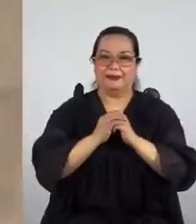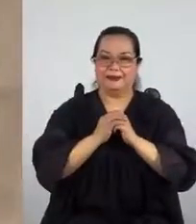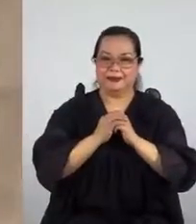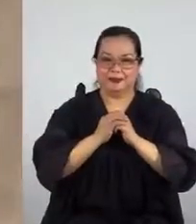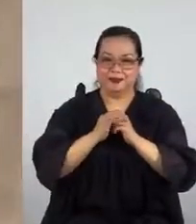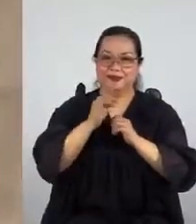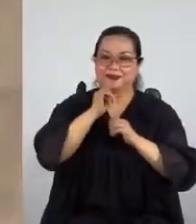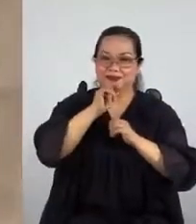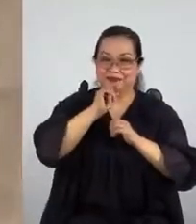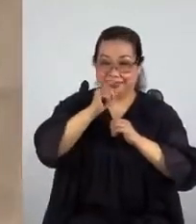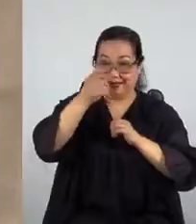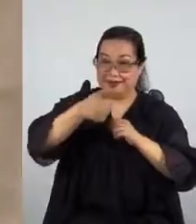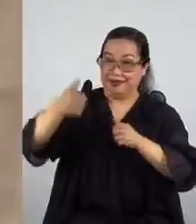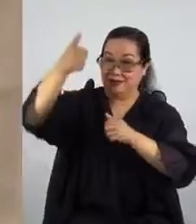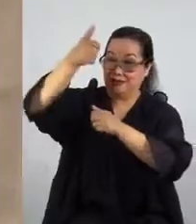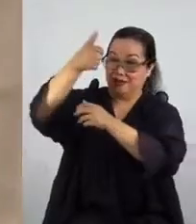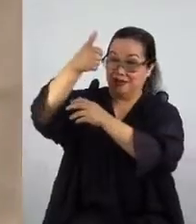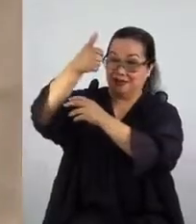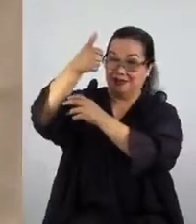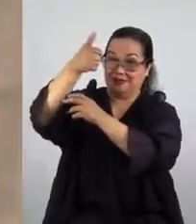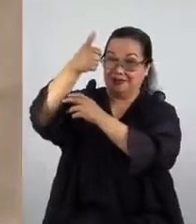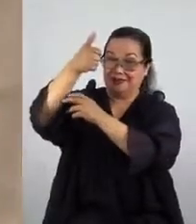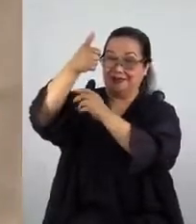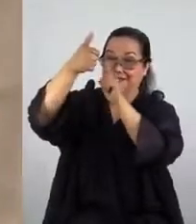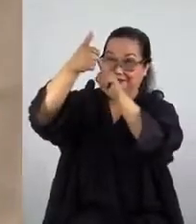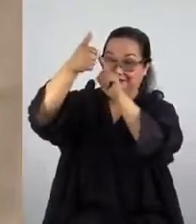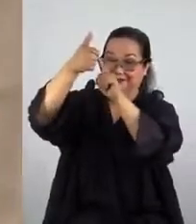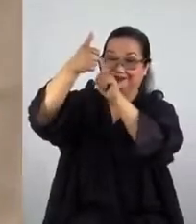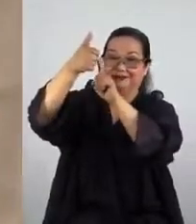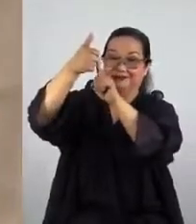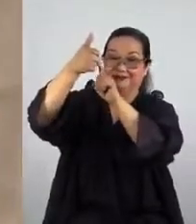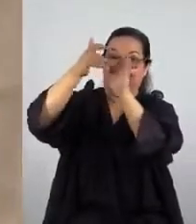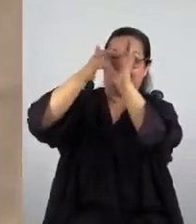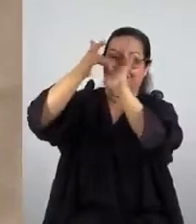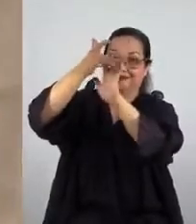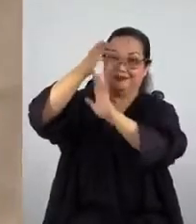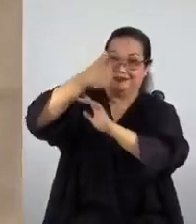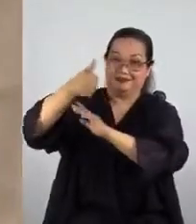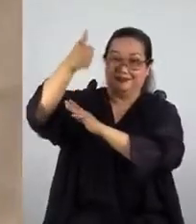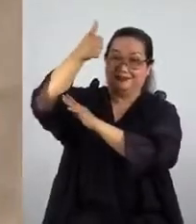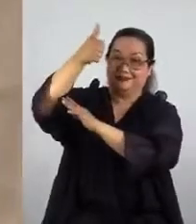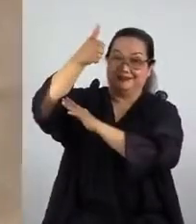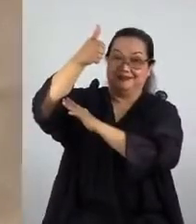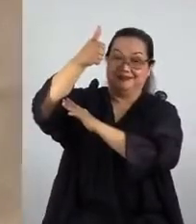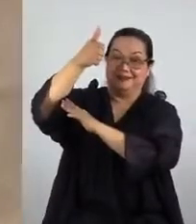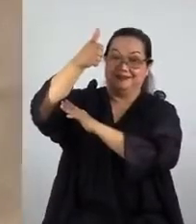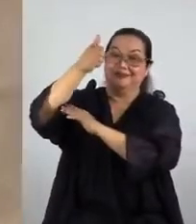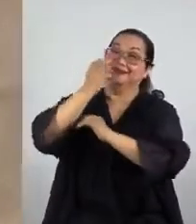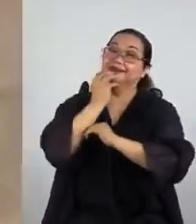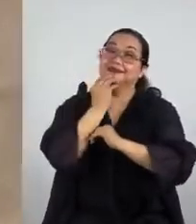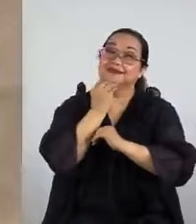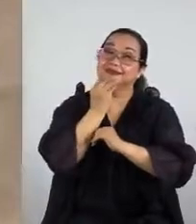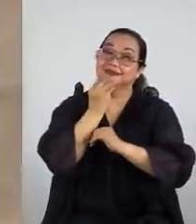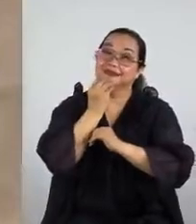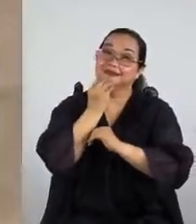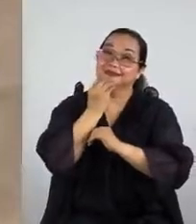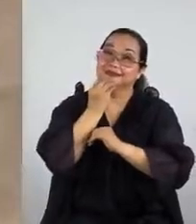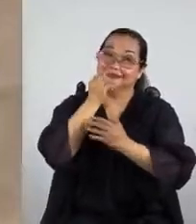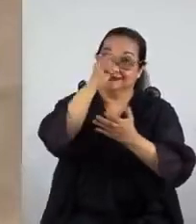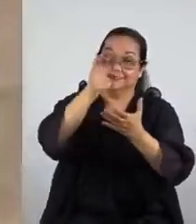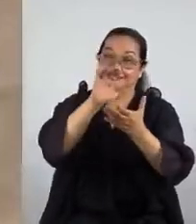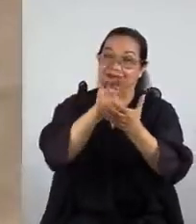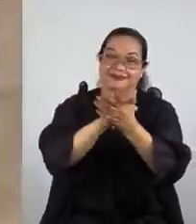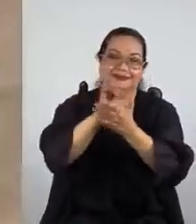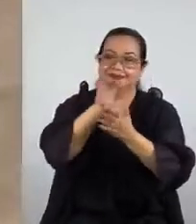He's superior. He's supreme. They, these Jewish believers, do not need